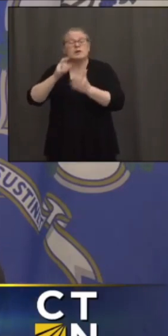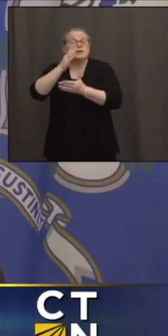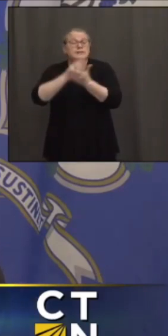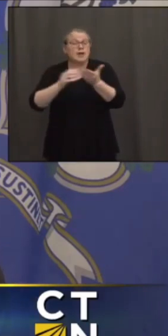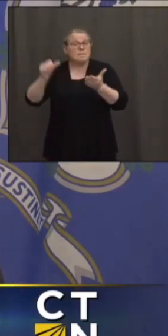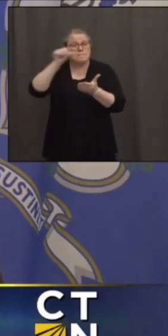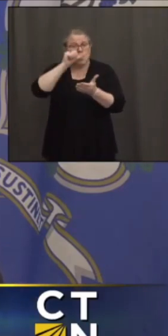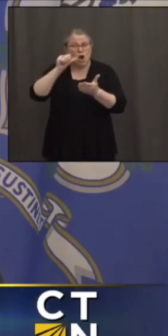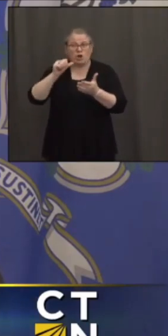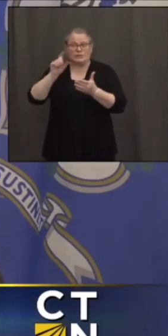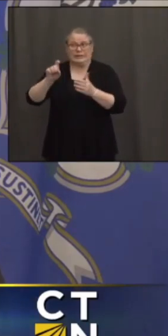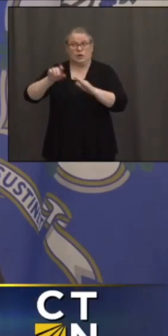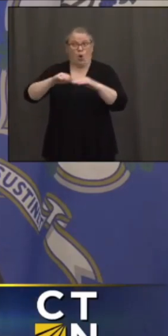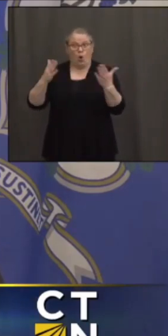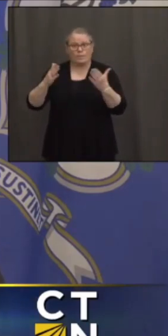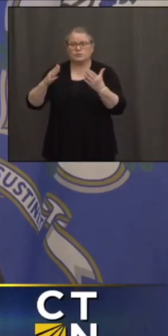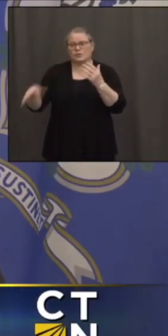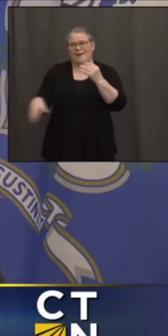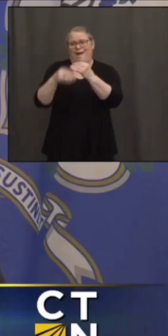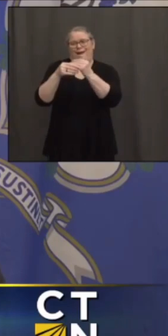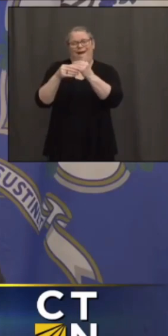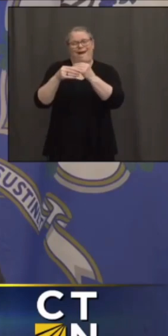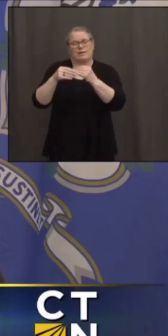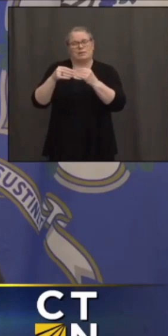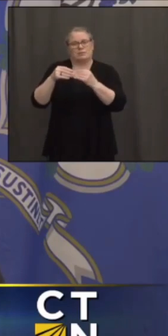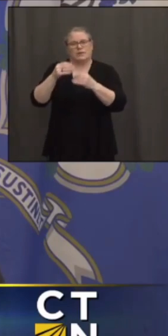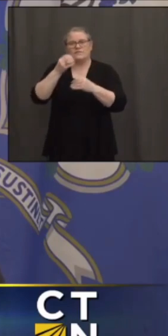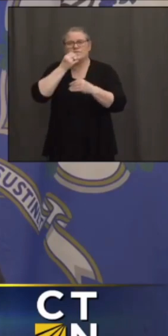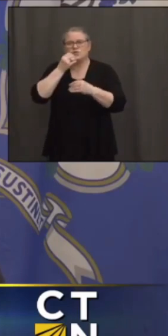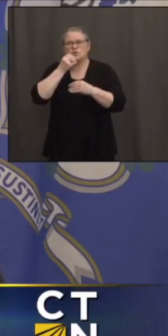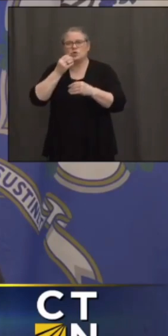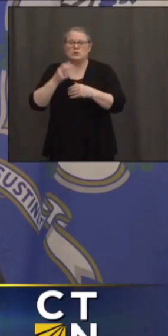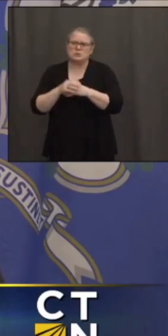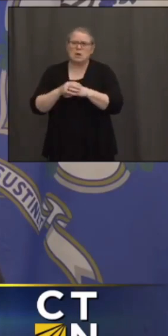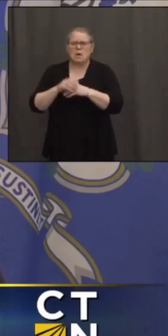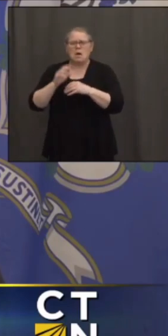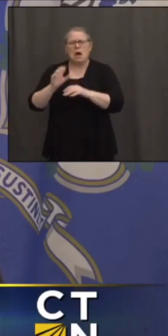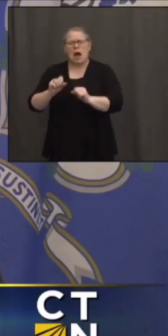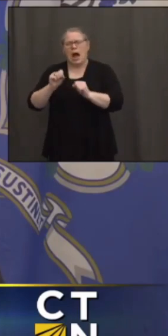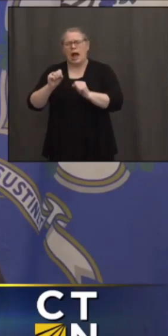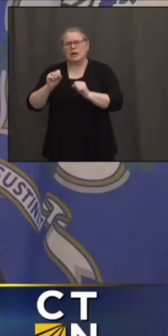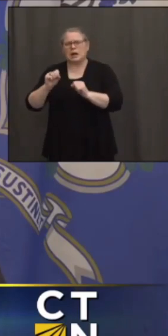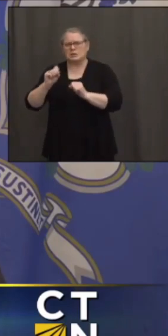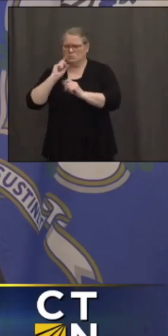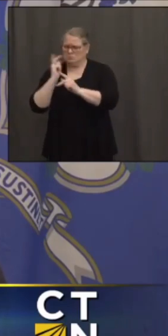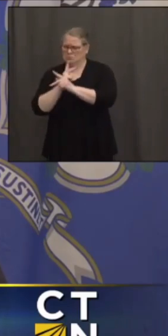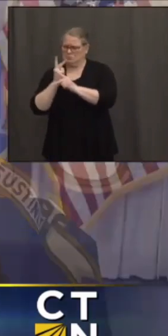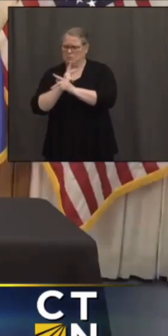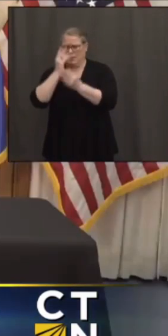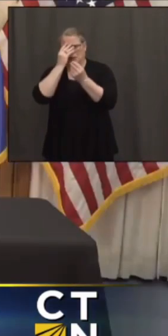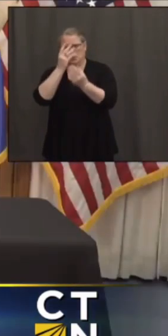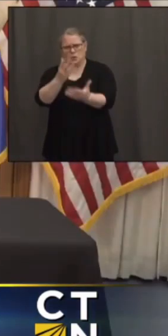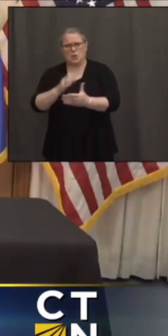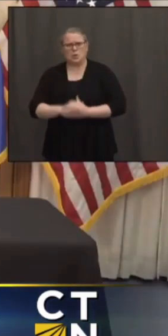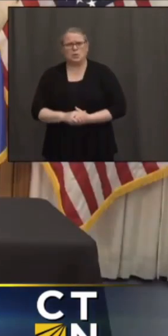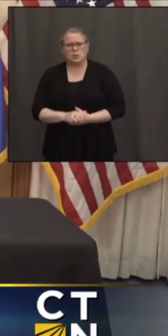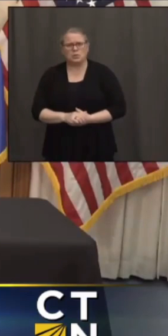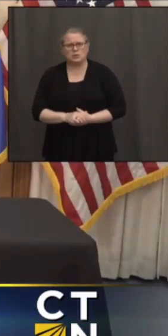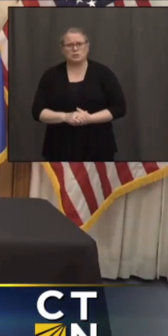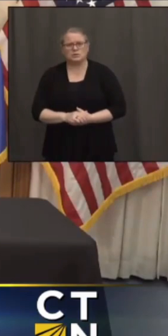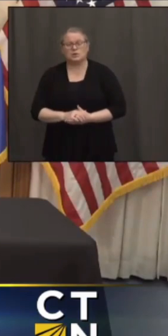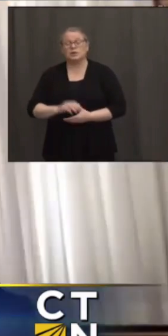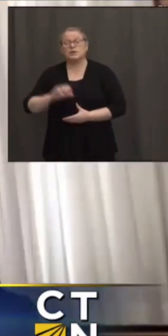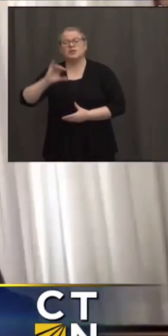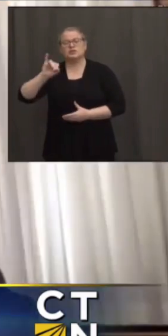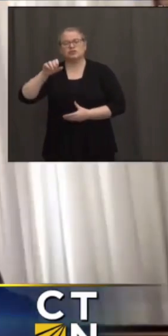a matter of going to Wikipedia and looking up the number of bars. But I can get back to you on that if you want it. I know Commissioner Lamont had estimated